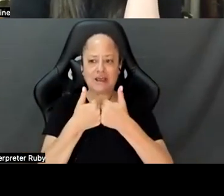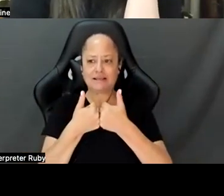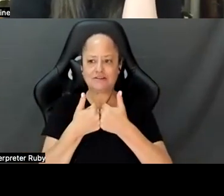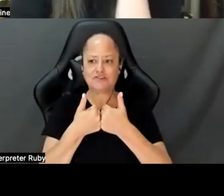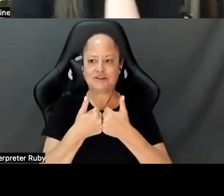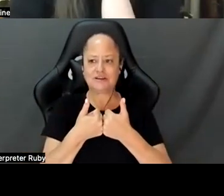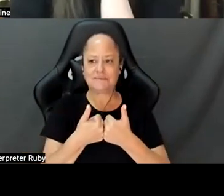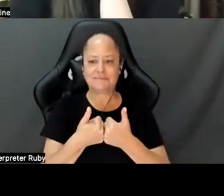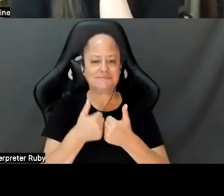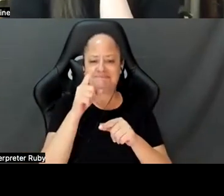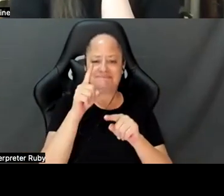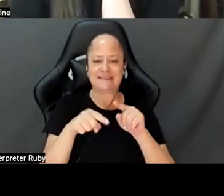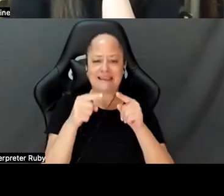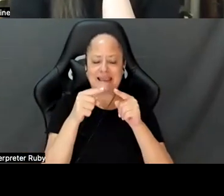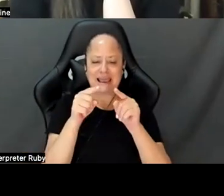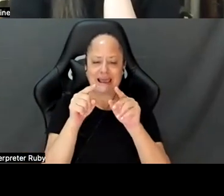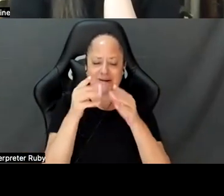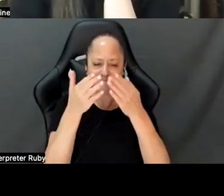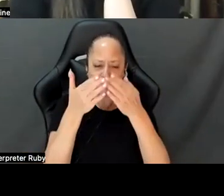break that down. That hurts my brain. But